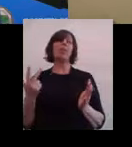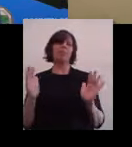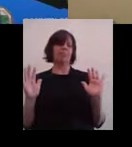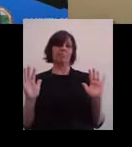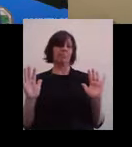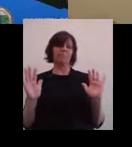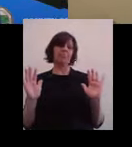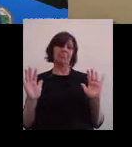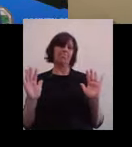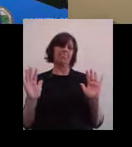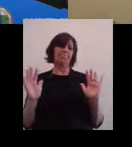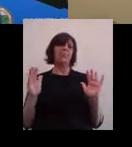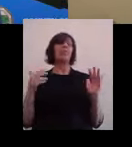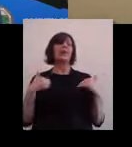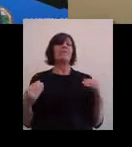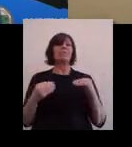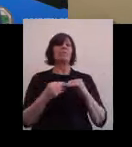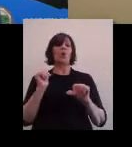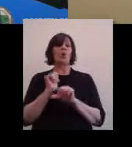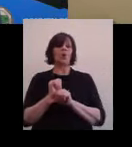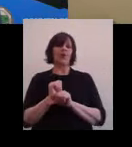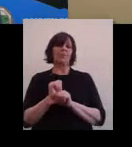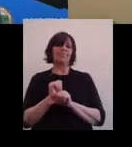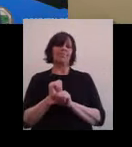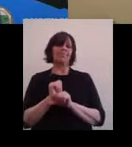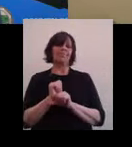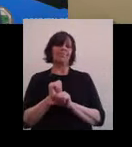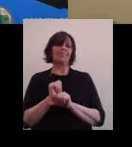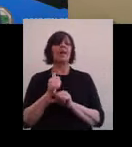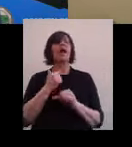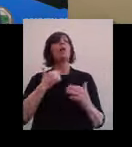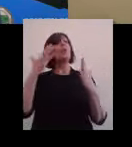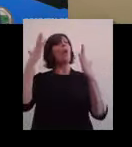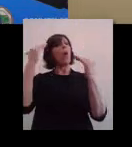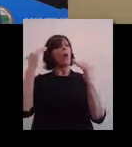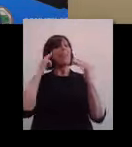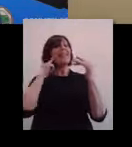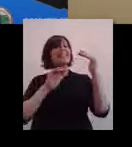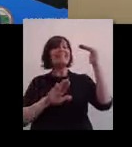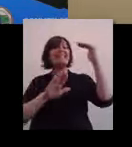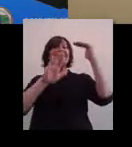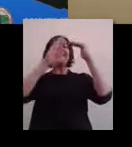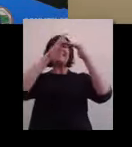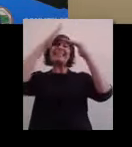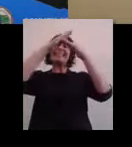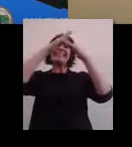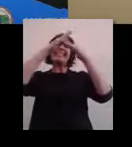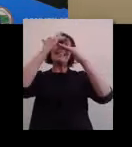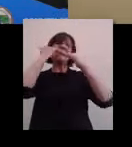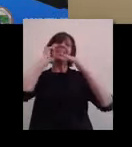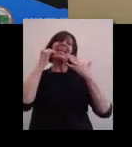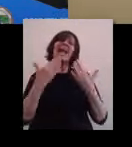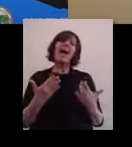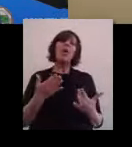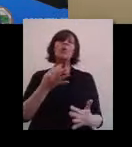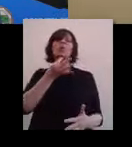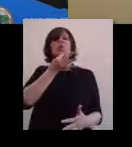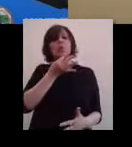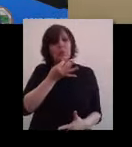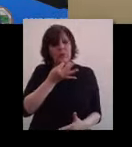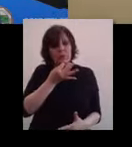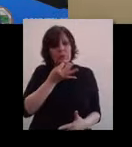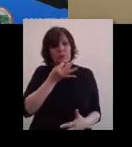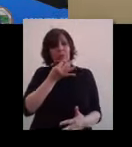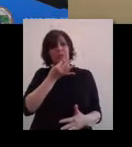have more work to do to get through this. I'm hoping we're reaching the peak, if not now, soon, rather than what the modeling says, but until we can